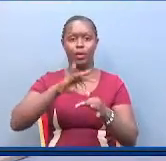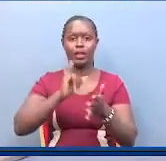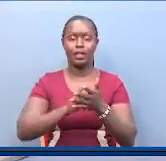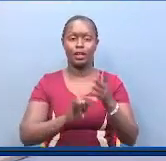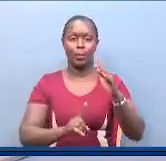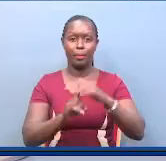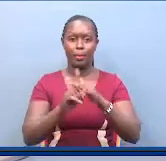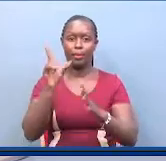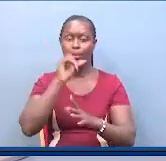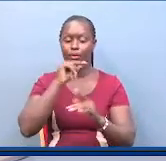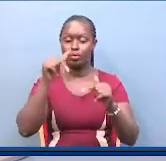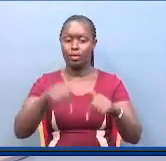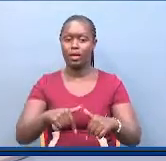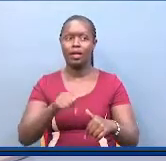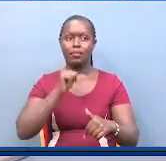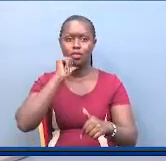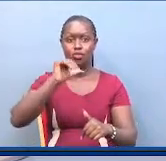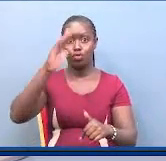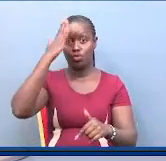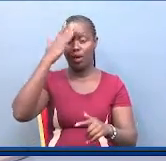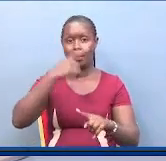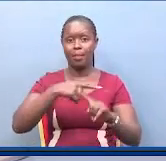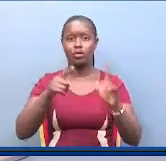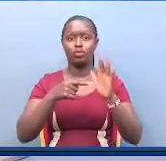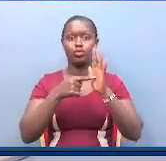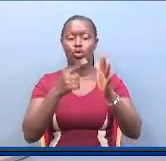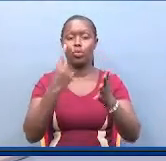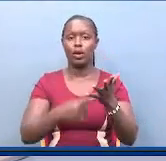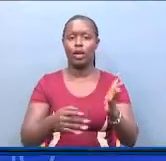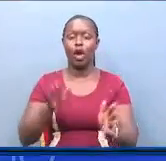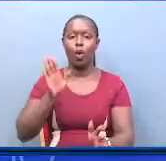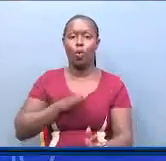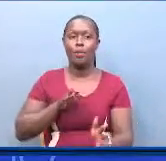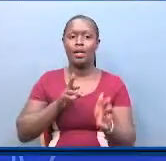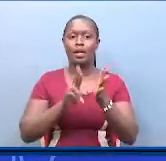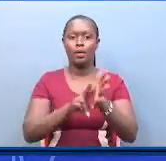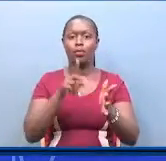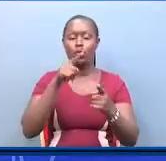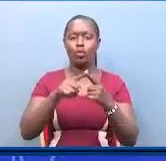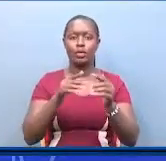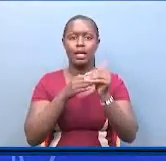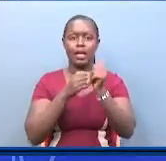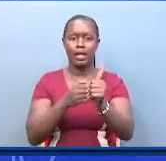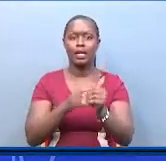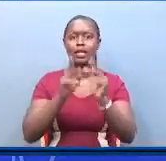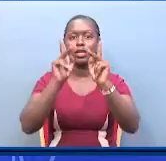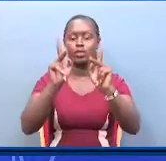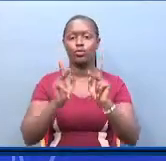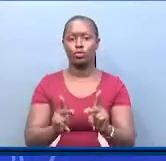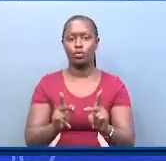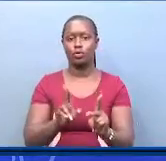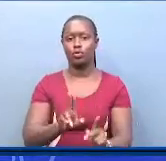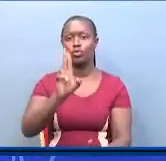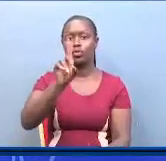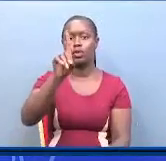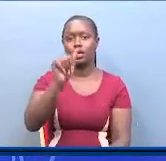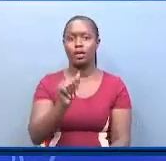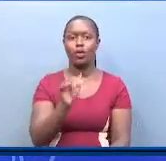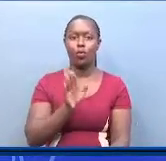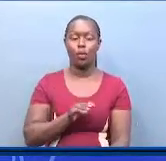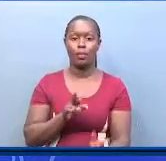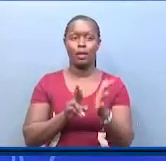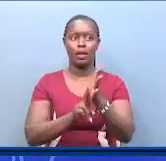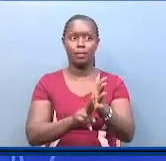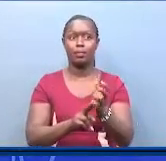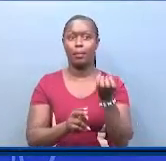If you like to believe it, I don't know, but it's showing that the women rep who is leading in Kisumu is the UDA women rep. You